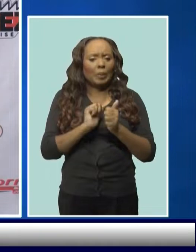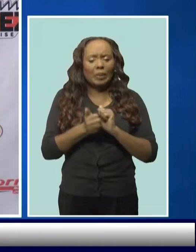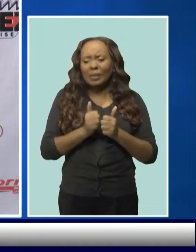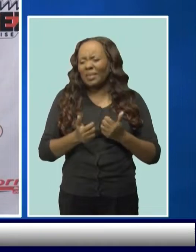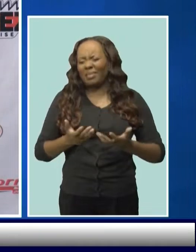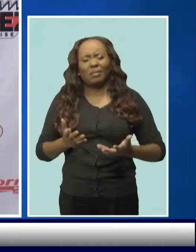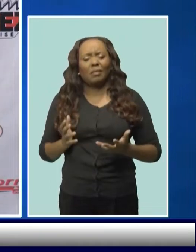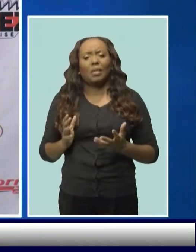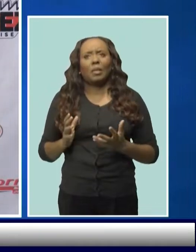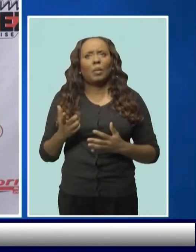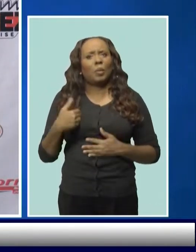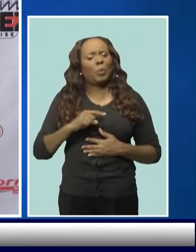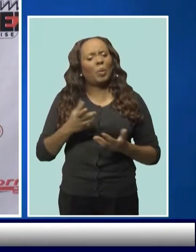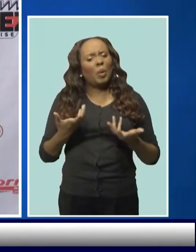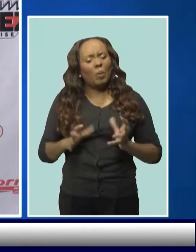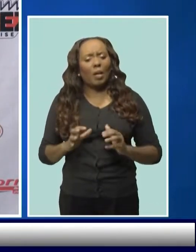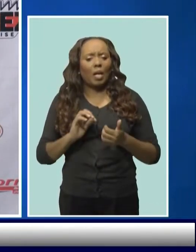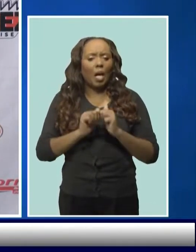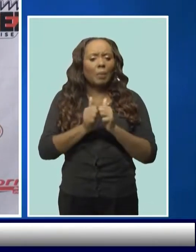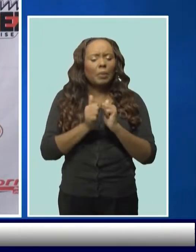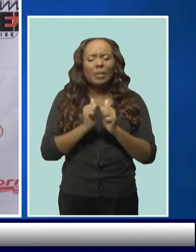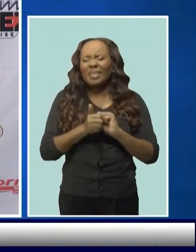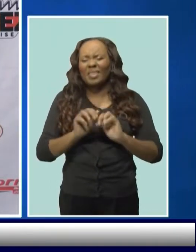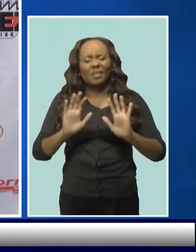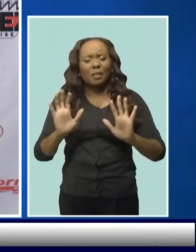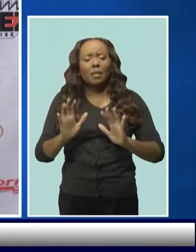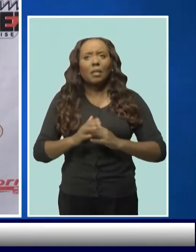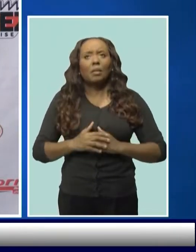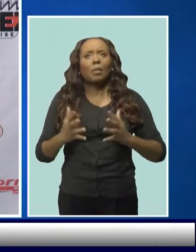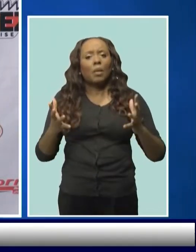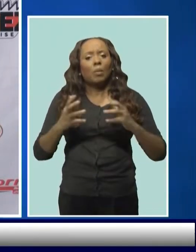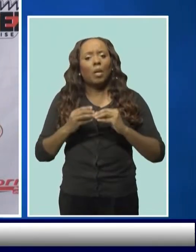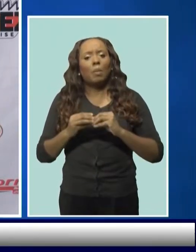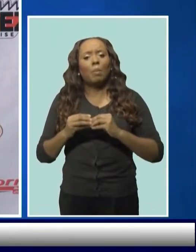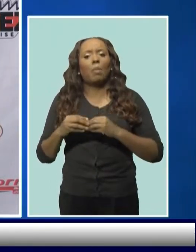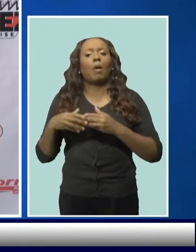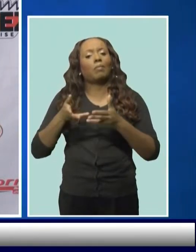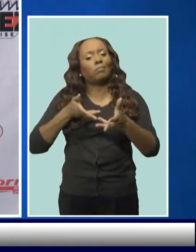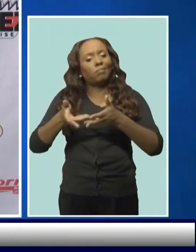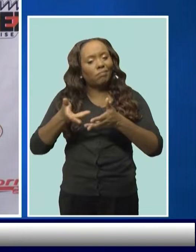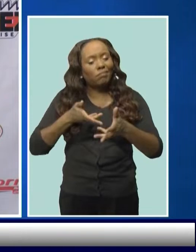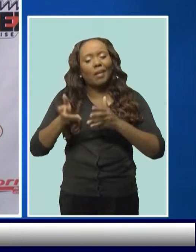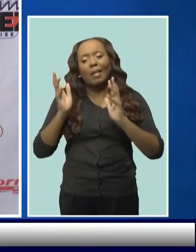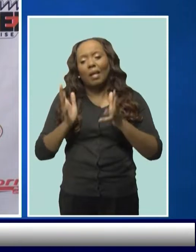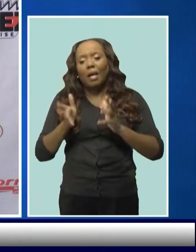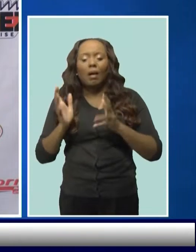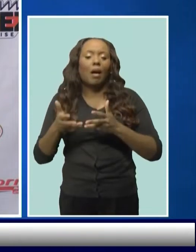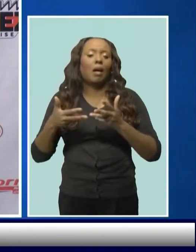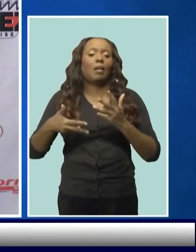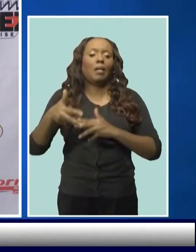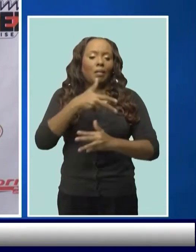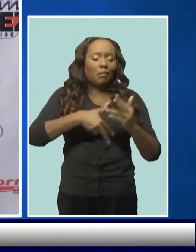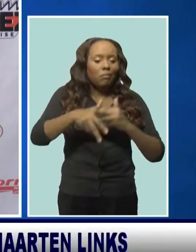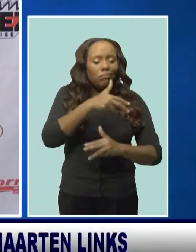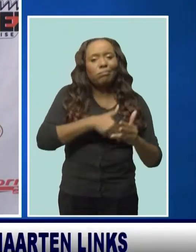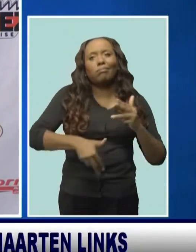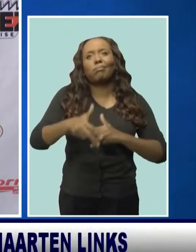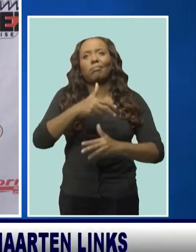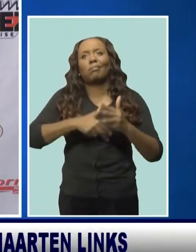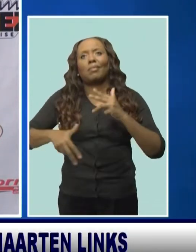we want to step away from. We are looking forward to collaborating and creating what we